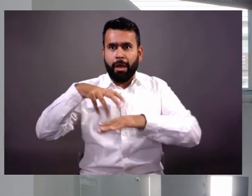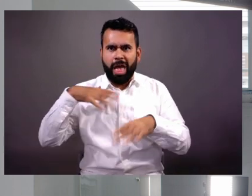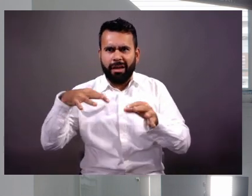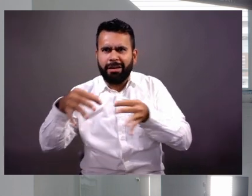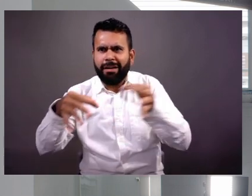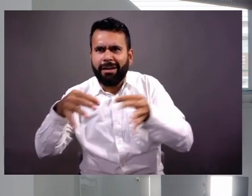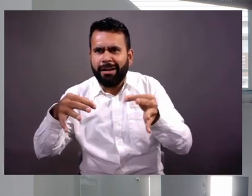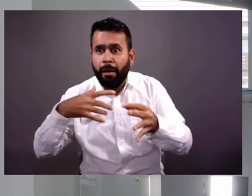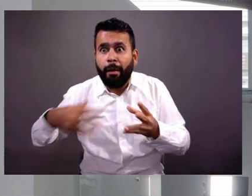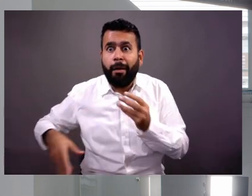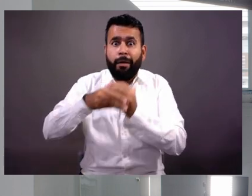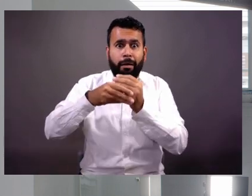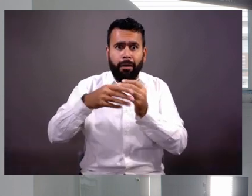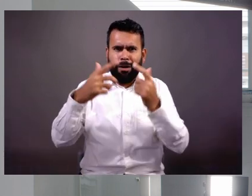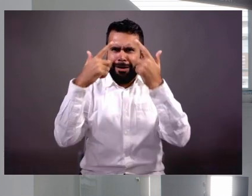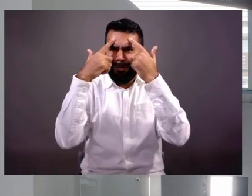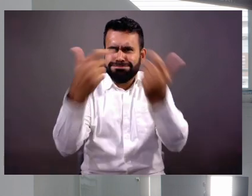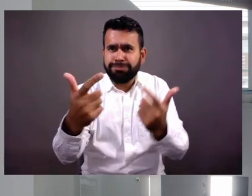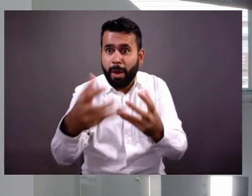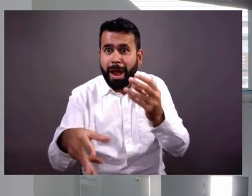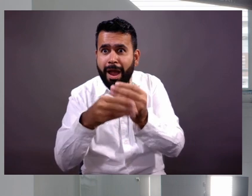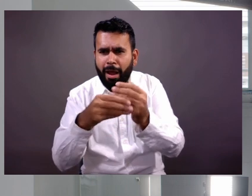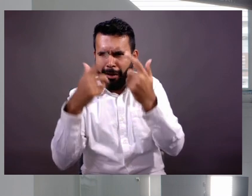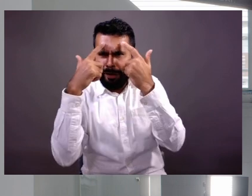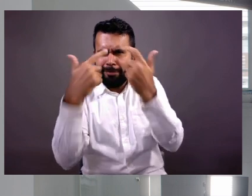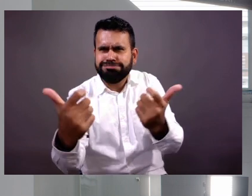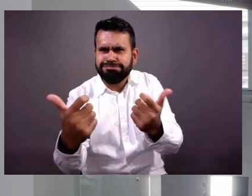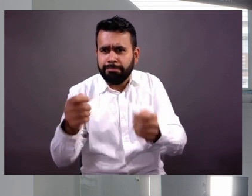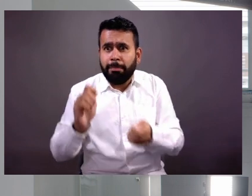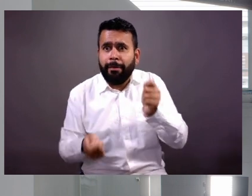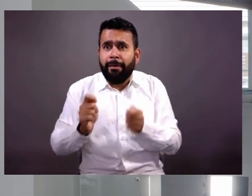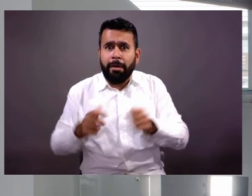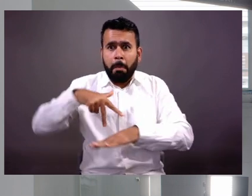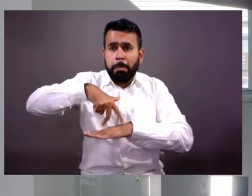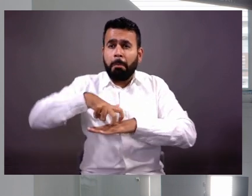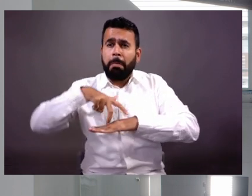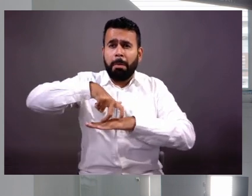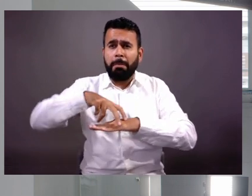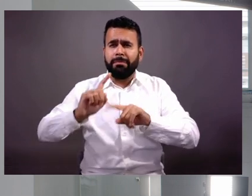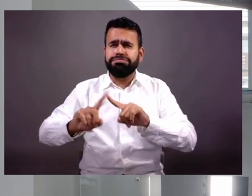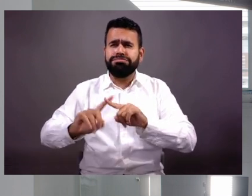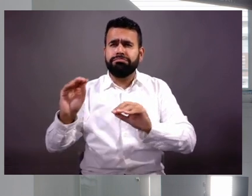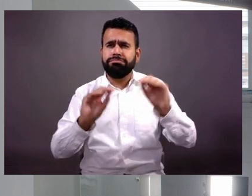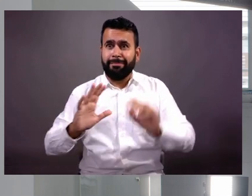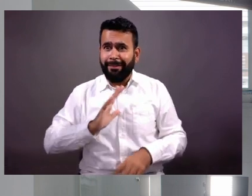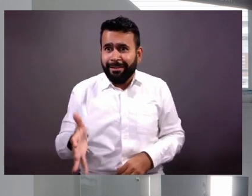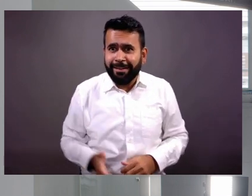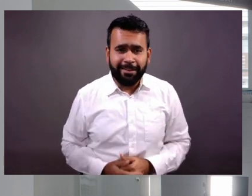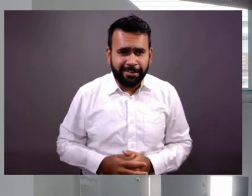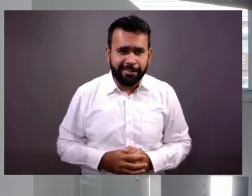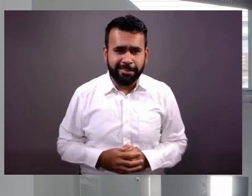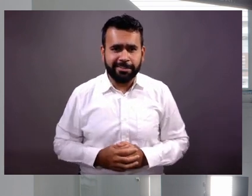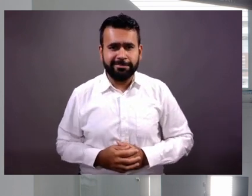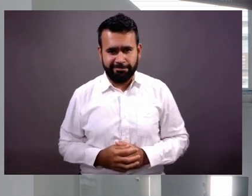didn't talk about yet. In hip hop, we can add things without planning it. Feel free to add something new into